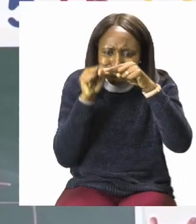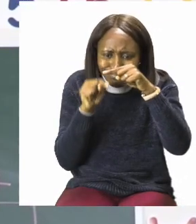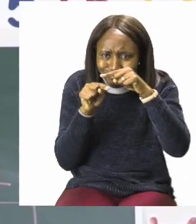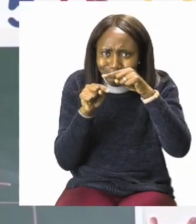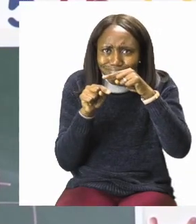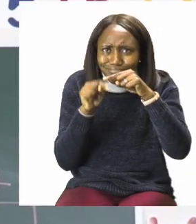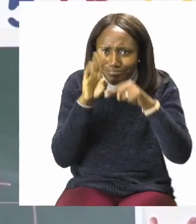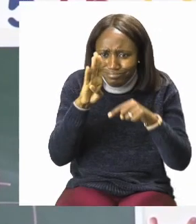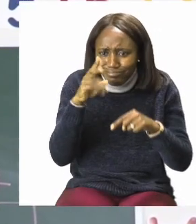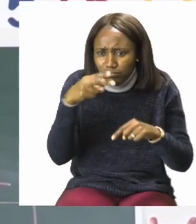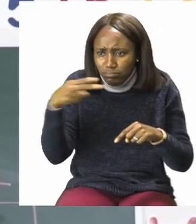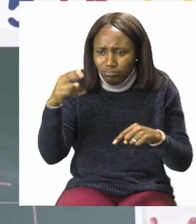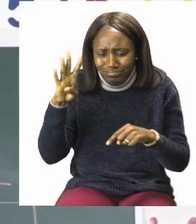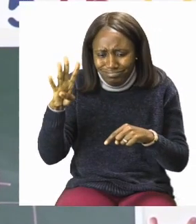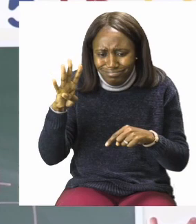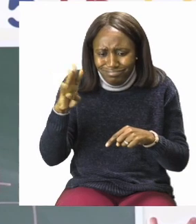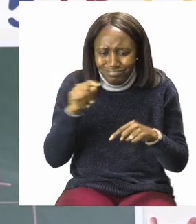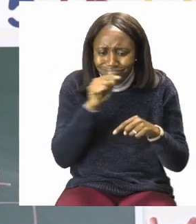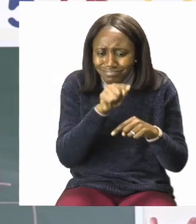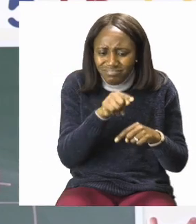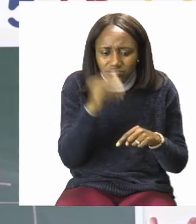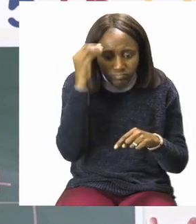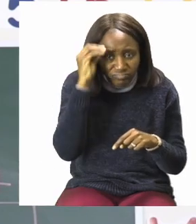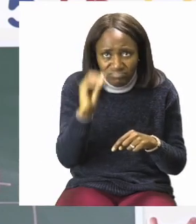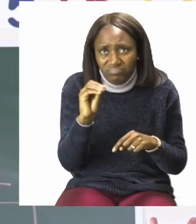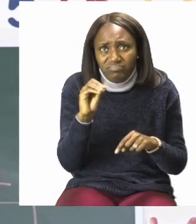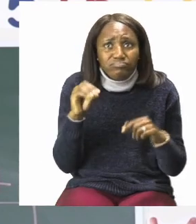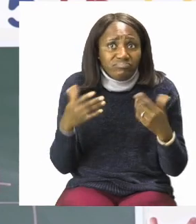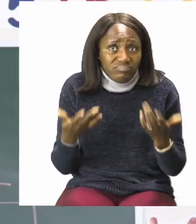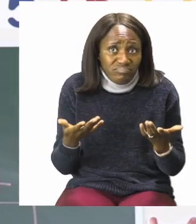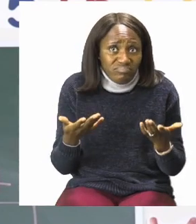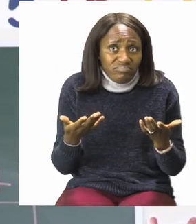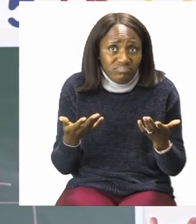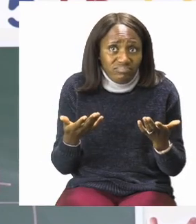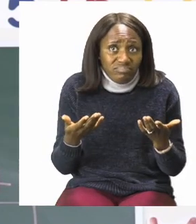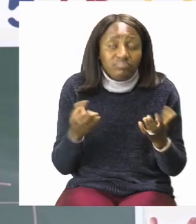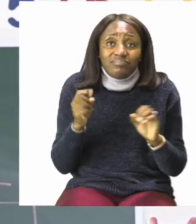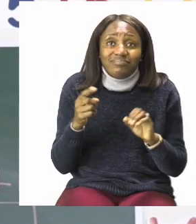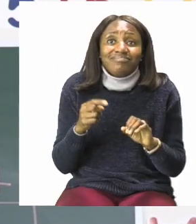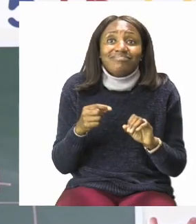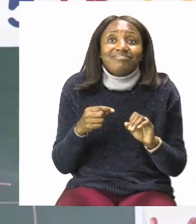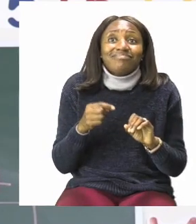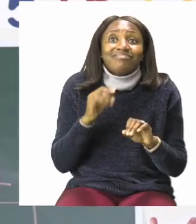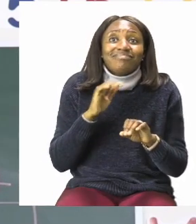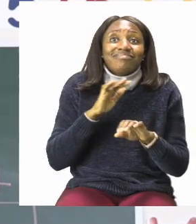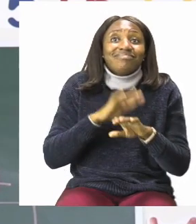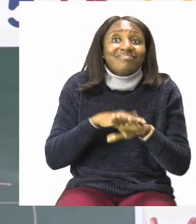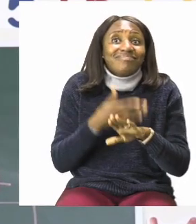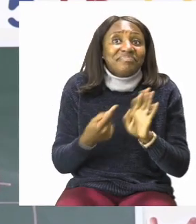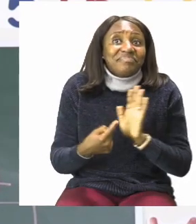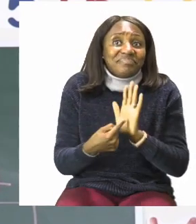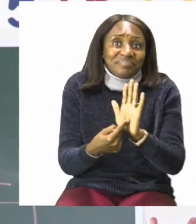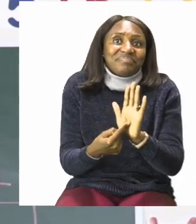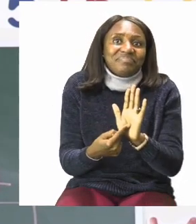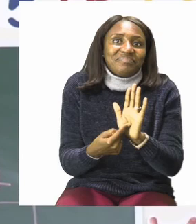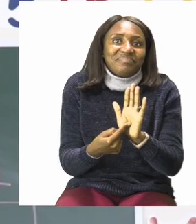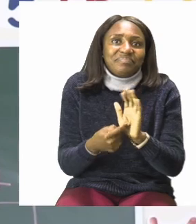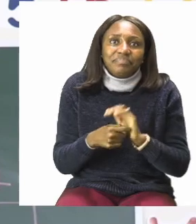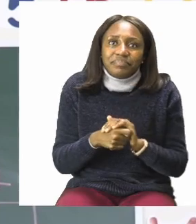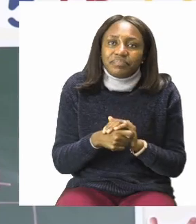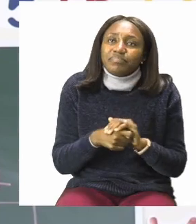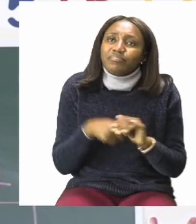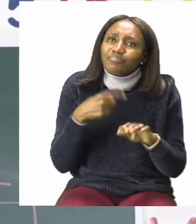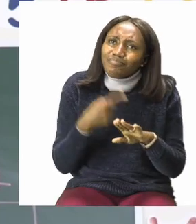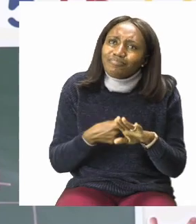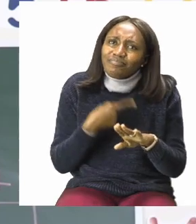by 4 equals 4. Well, I can give you a quick tip and a secret. Every